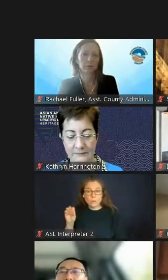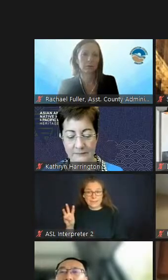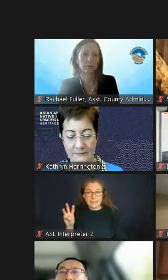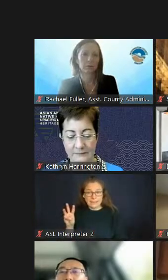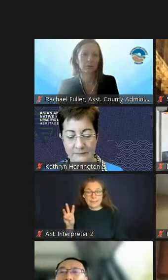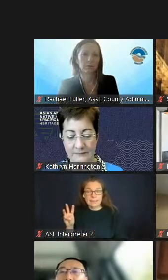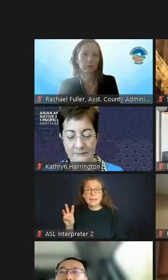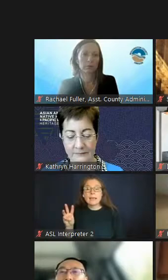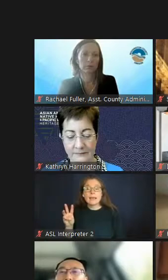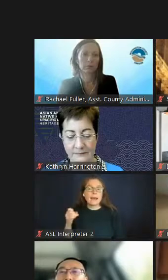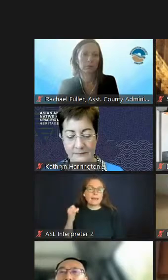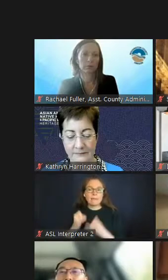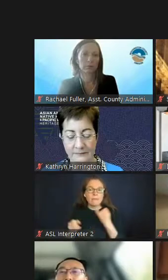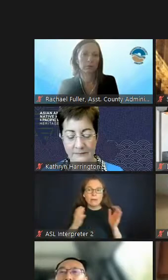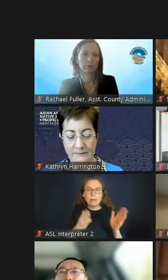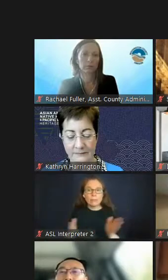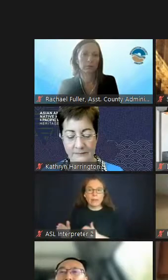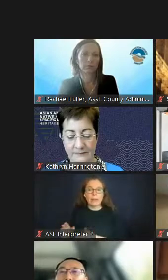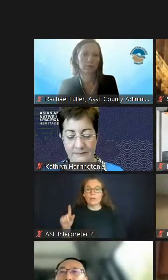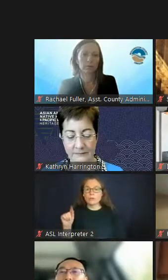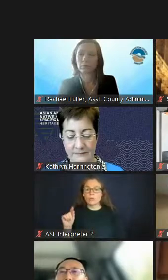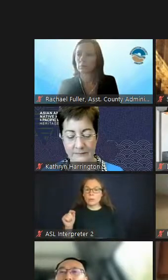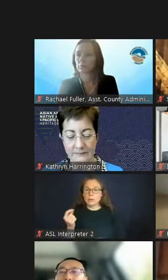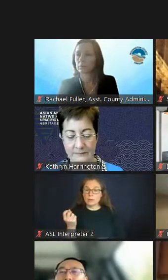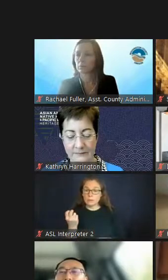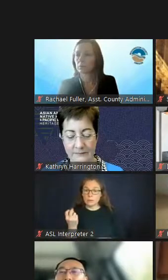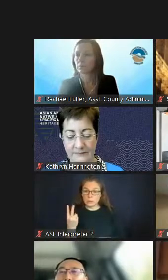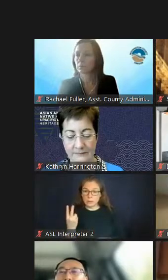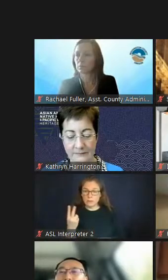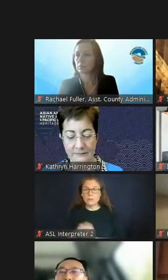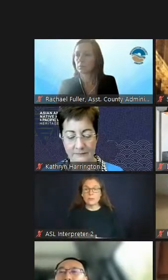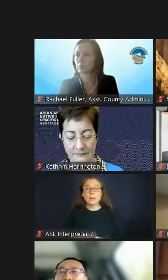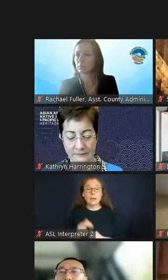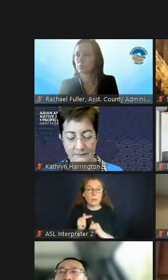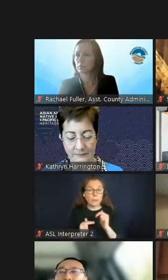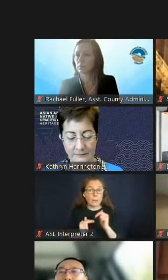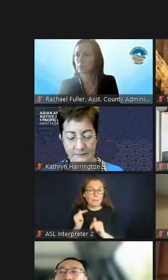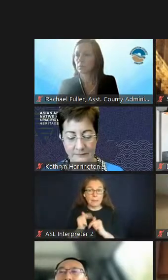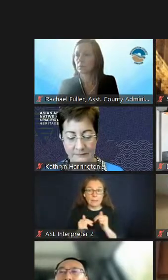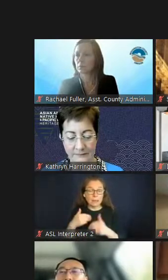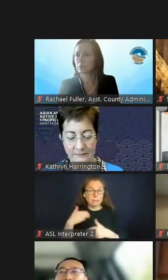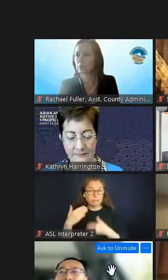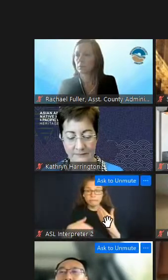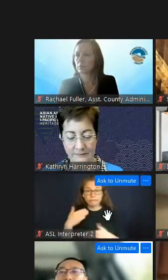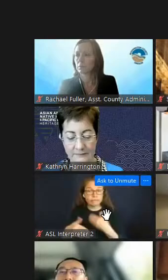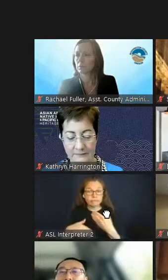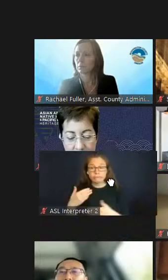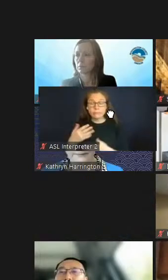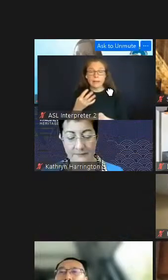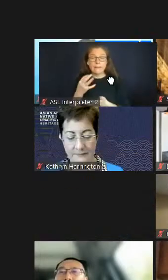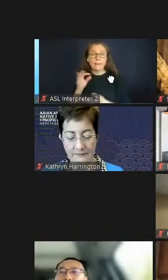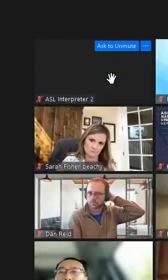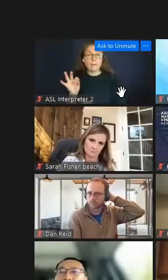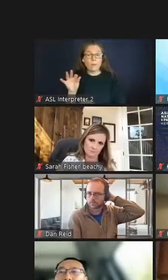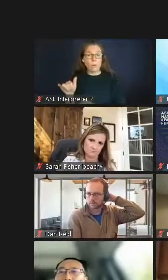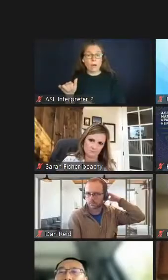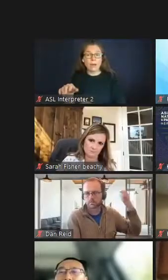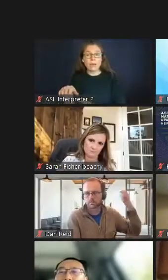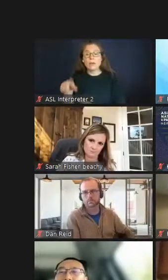finalized in 2012, and development began in earnest in fiscal year 2013-2014.